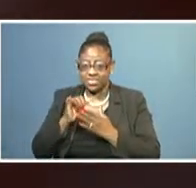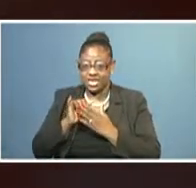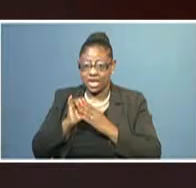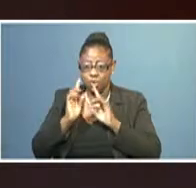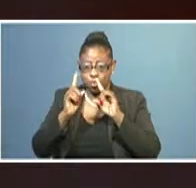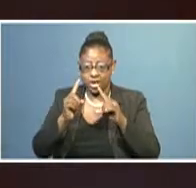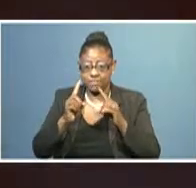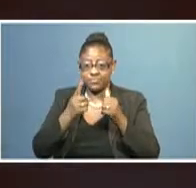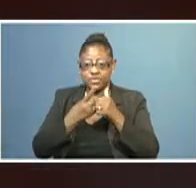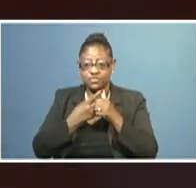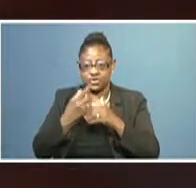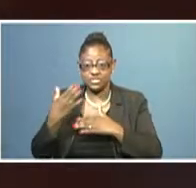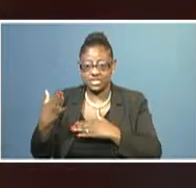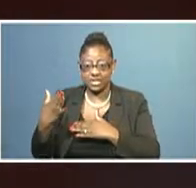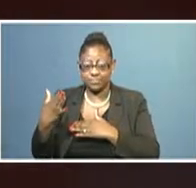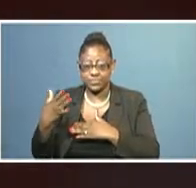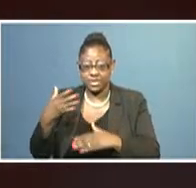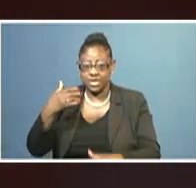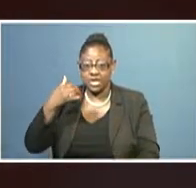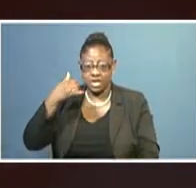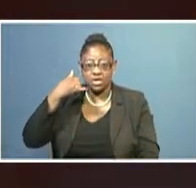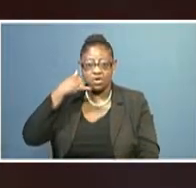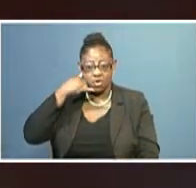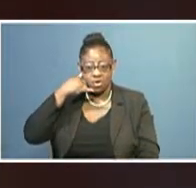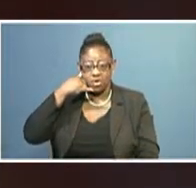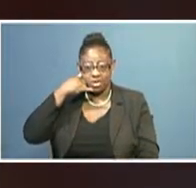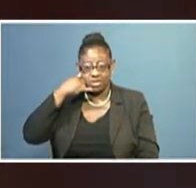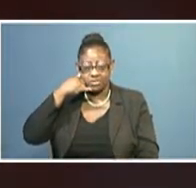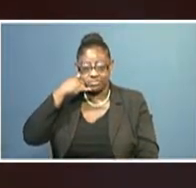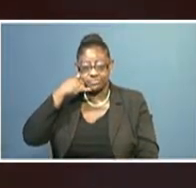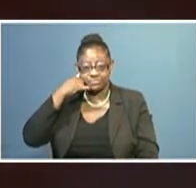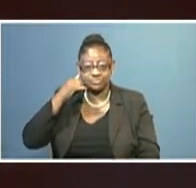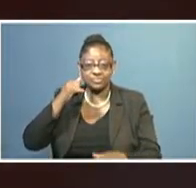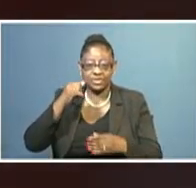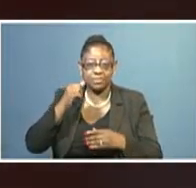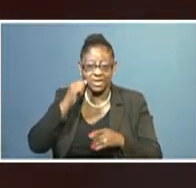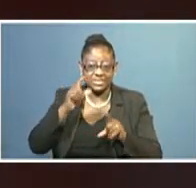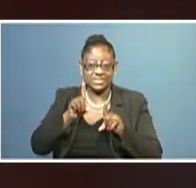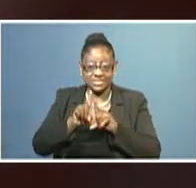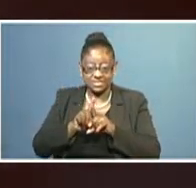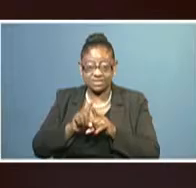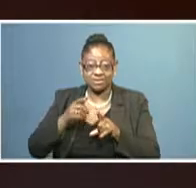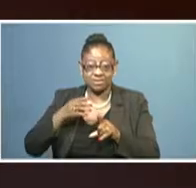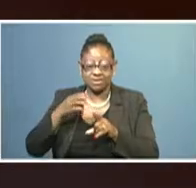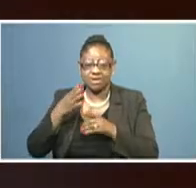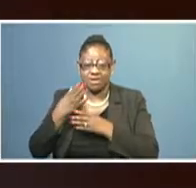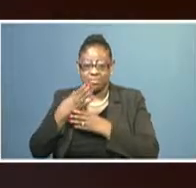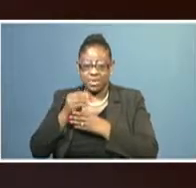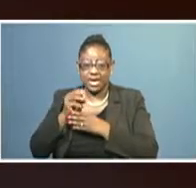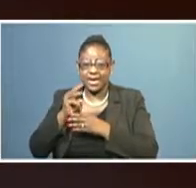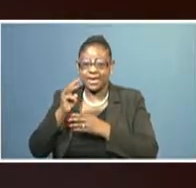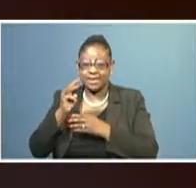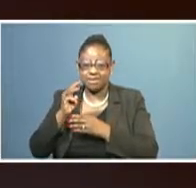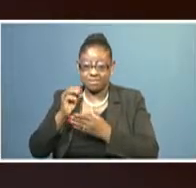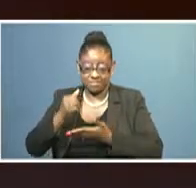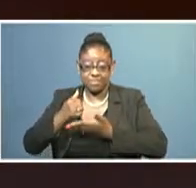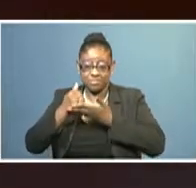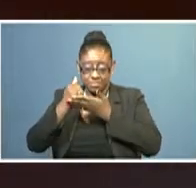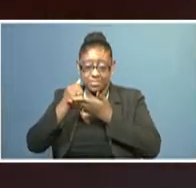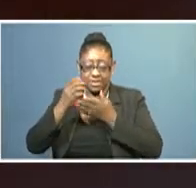did was try to call my mentor, my sister, my mentor, and like I was